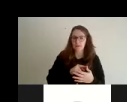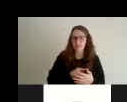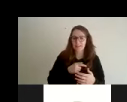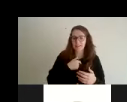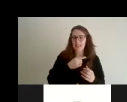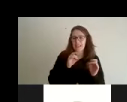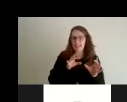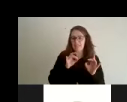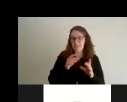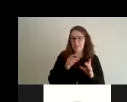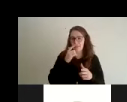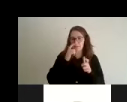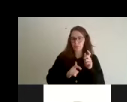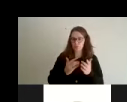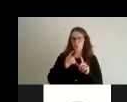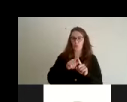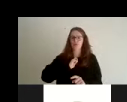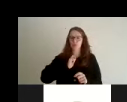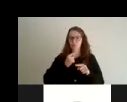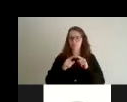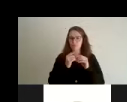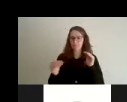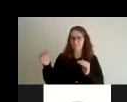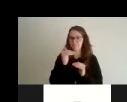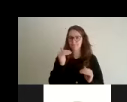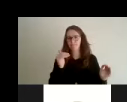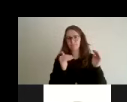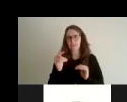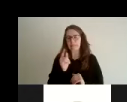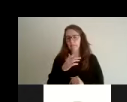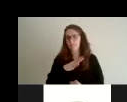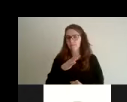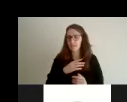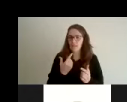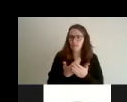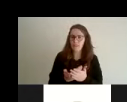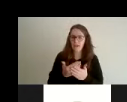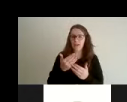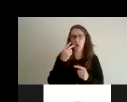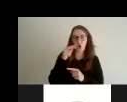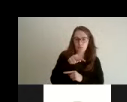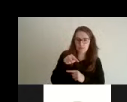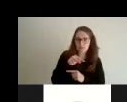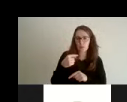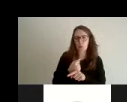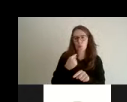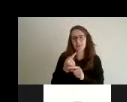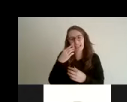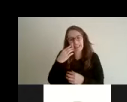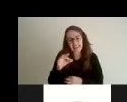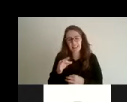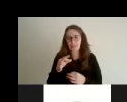pro-meritocracy careers. That includes awareness training, that includes observers that observe what we're doing,